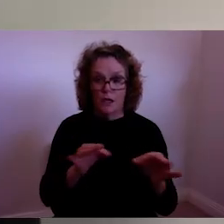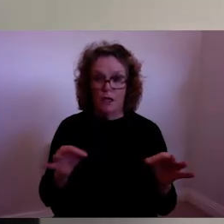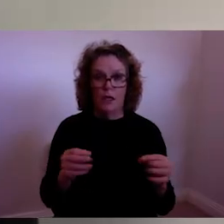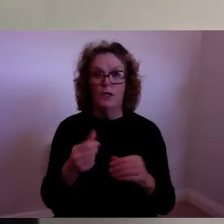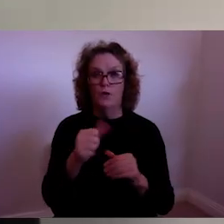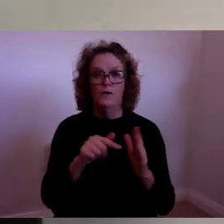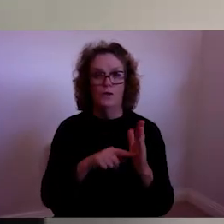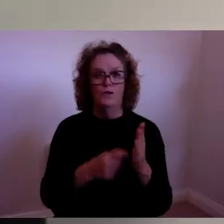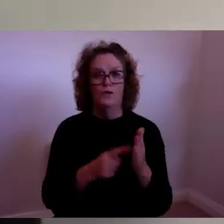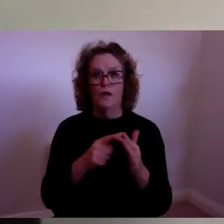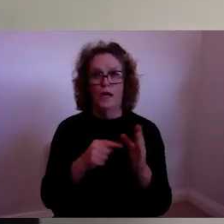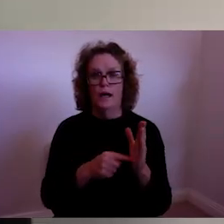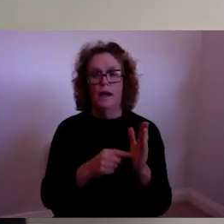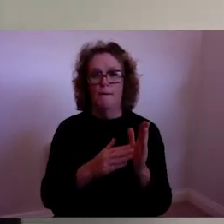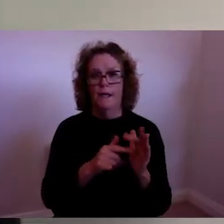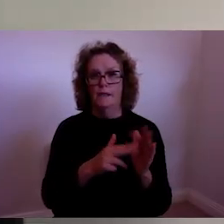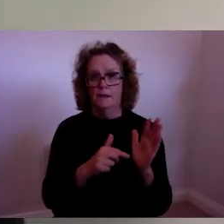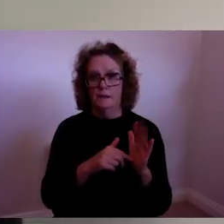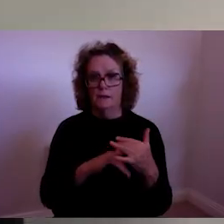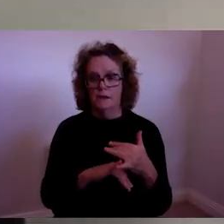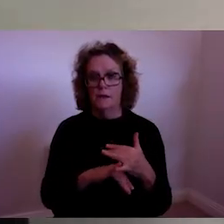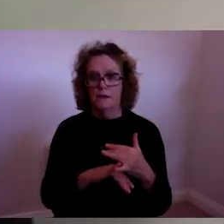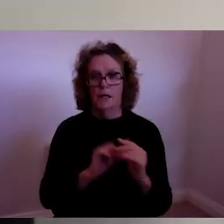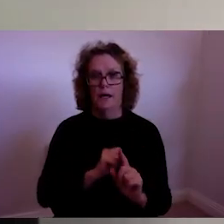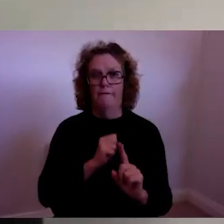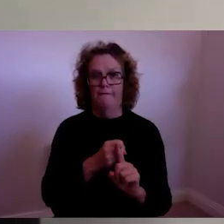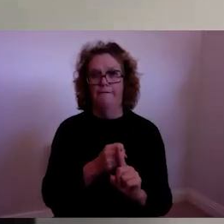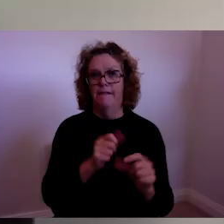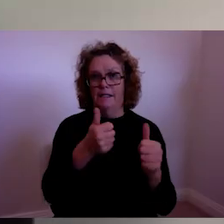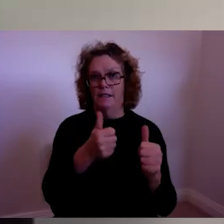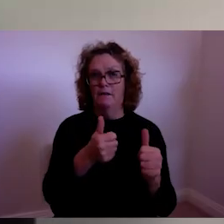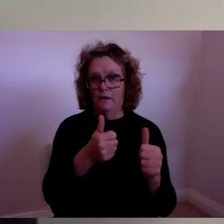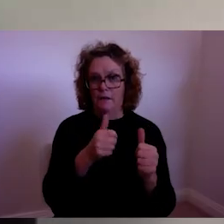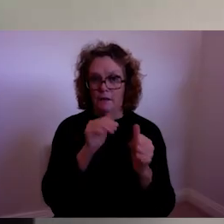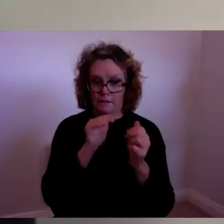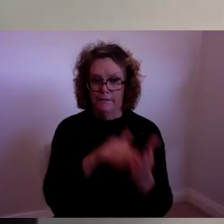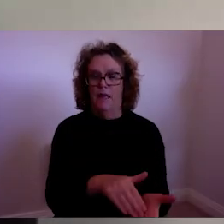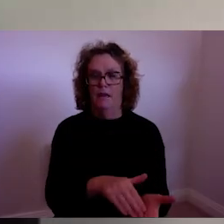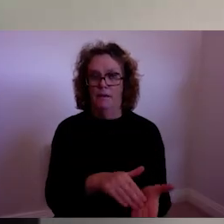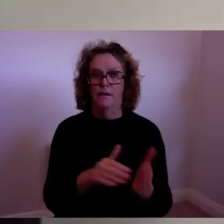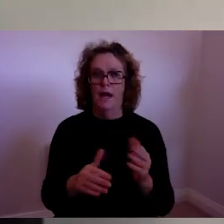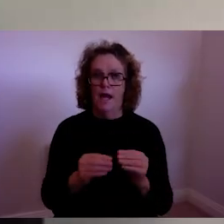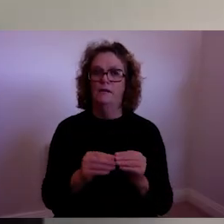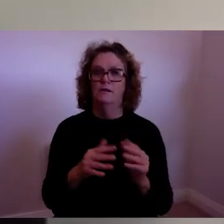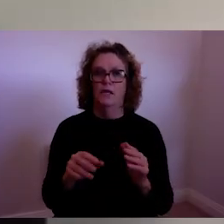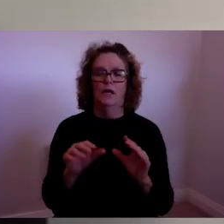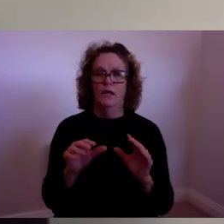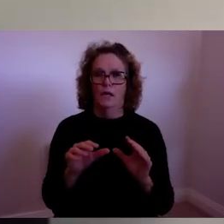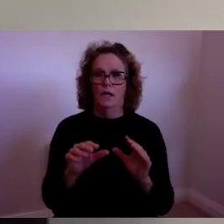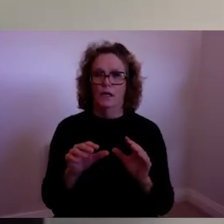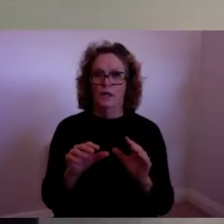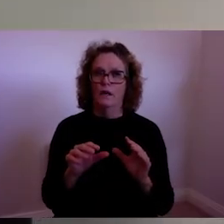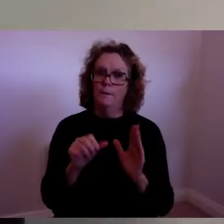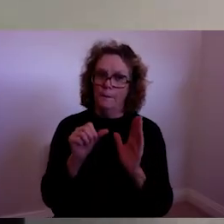treatments that are effective. And also we want cost effectiveness, but we really want effectiveness right there for the individual client